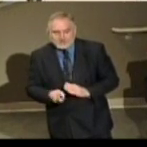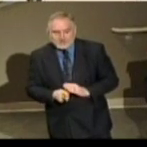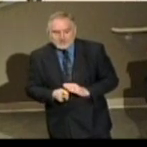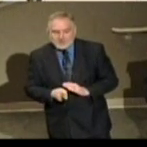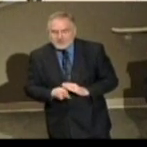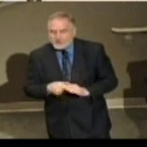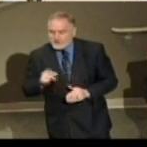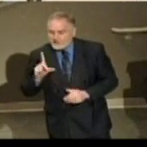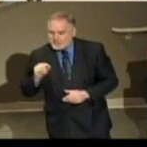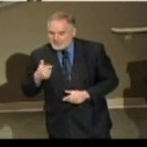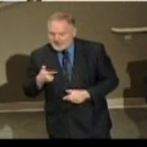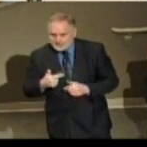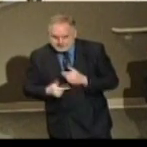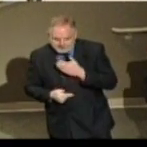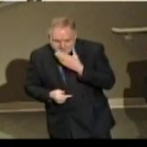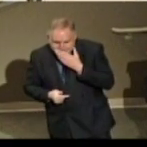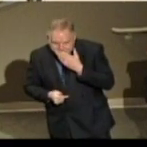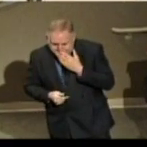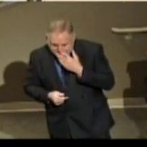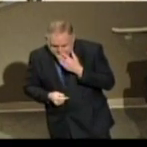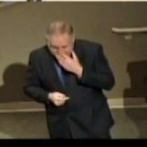21.